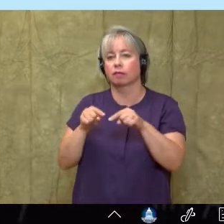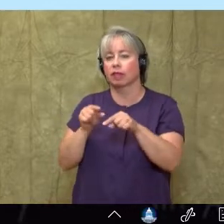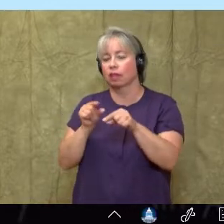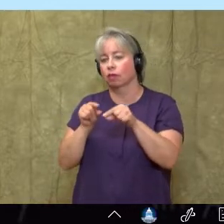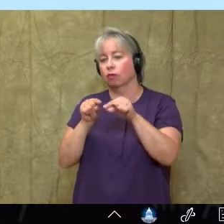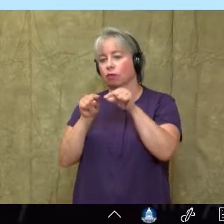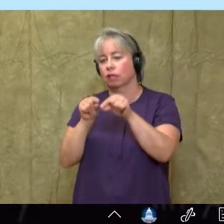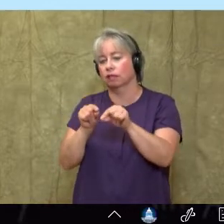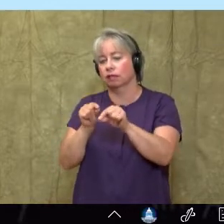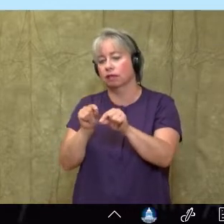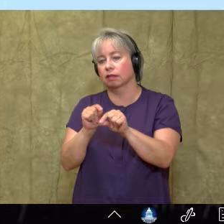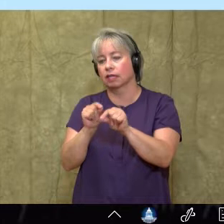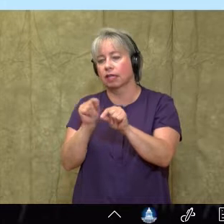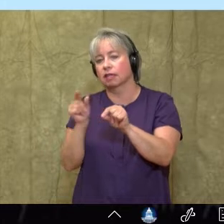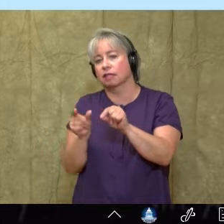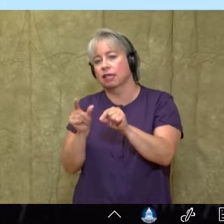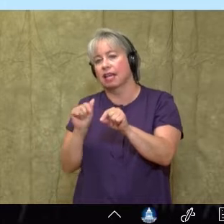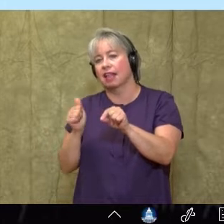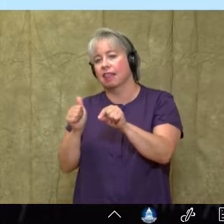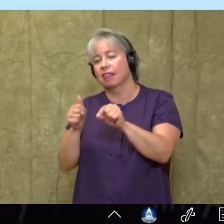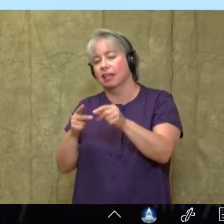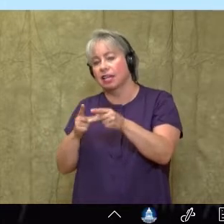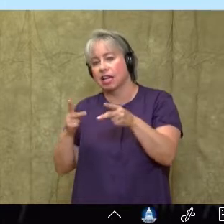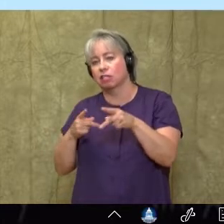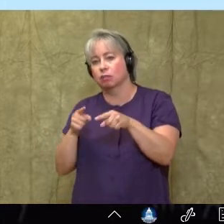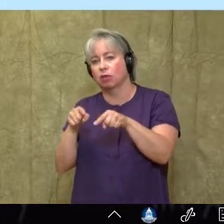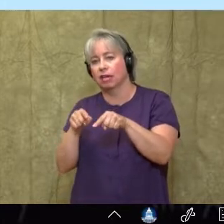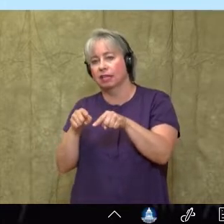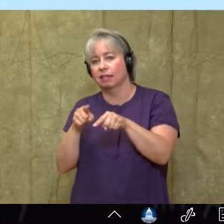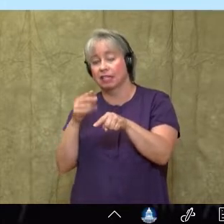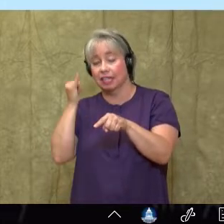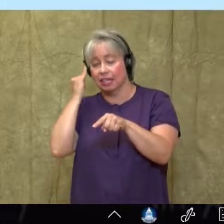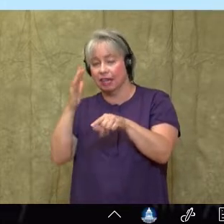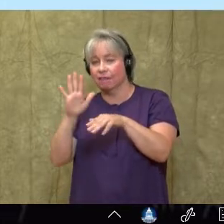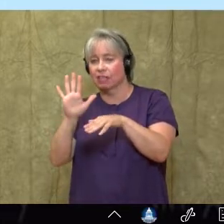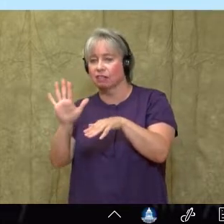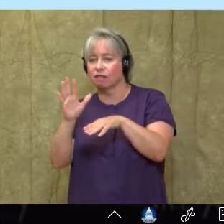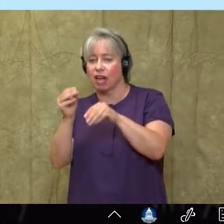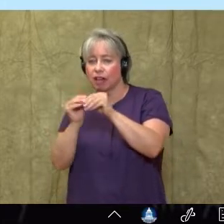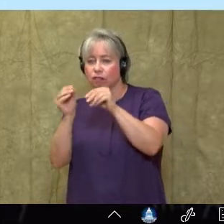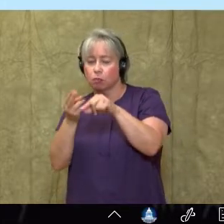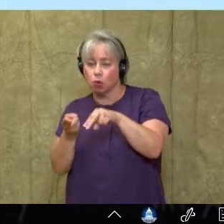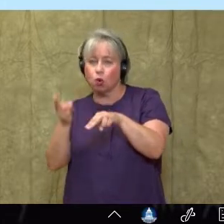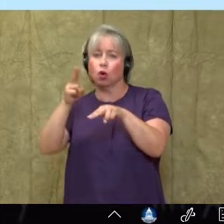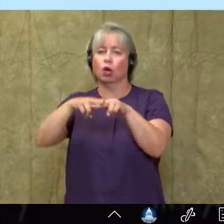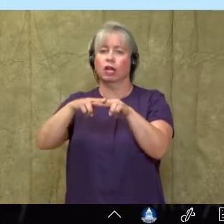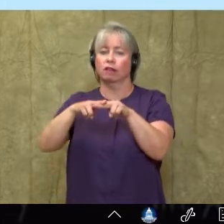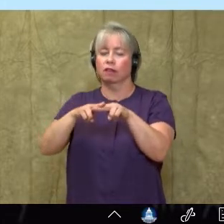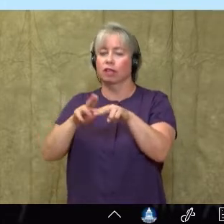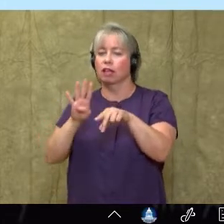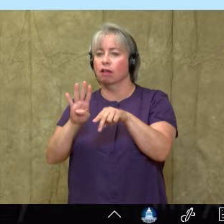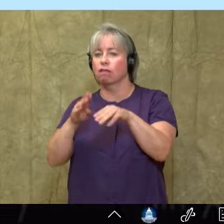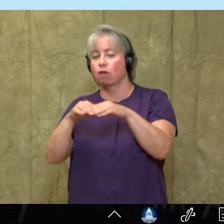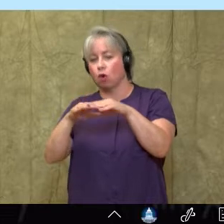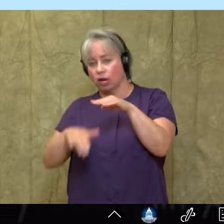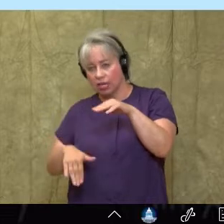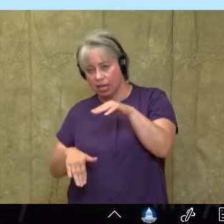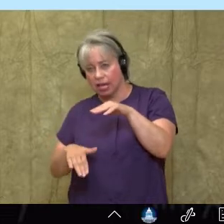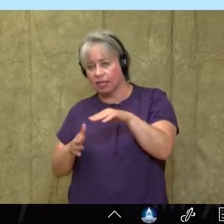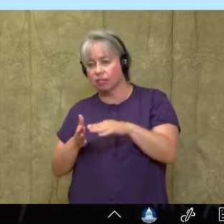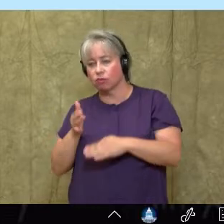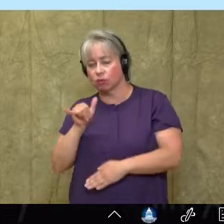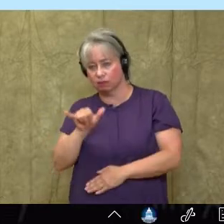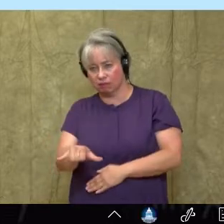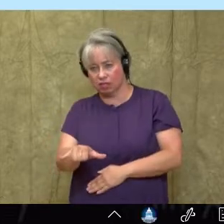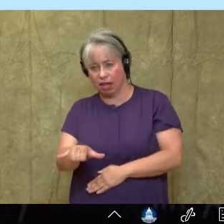our tens place. Our tens place tells us if it's 5 or more, we raise the score. If it's 4 or less, we let it